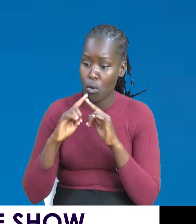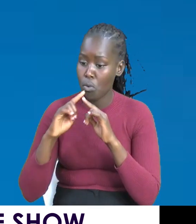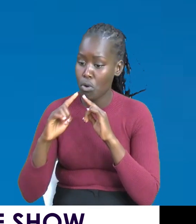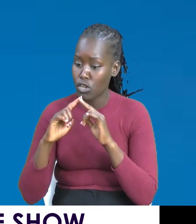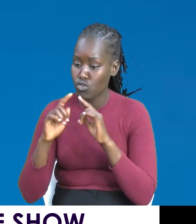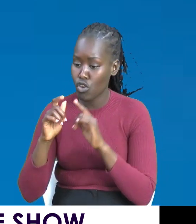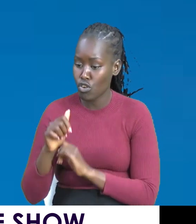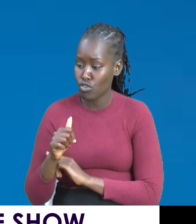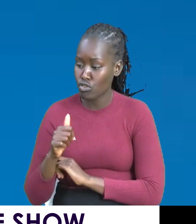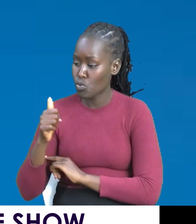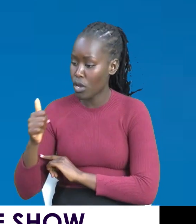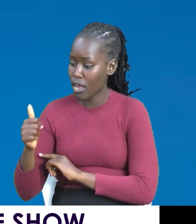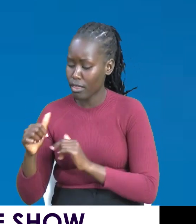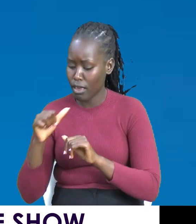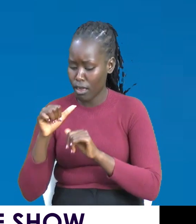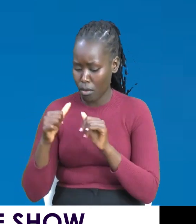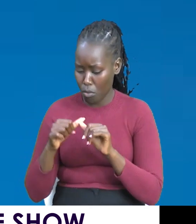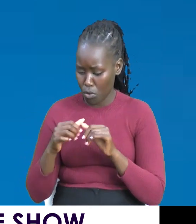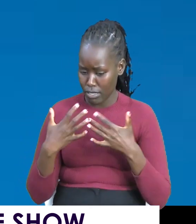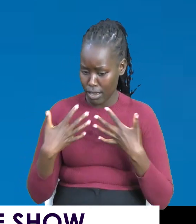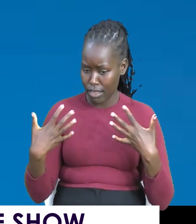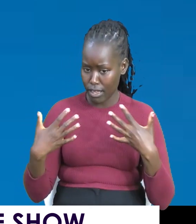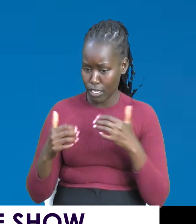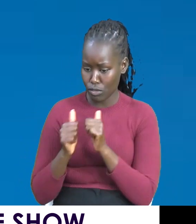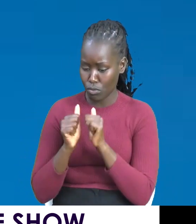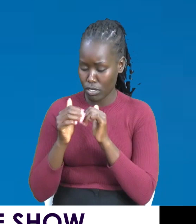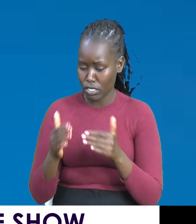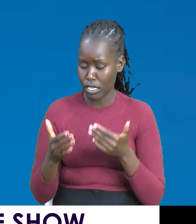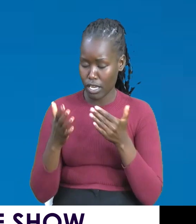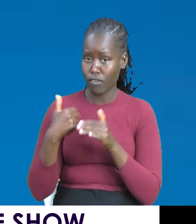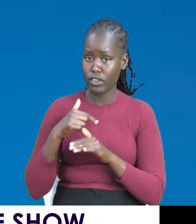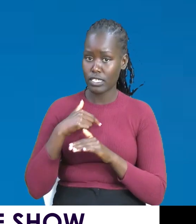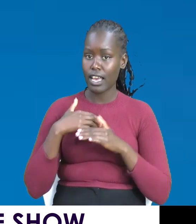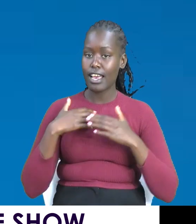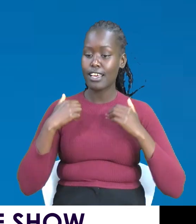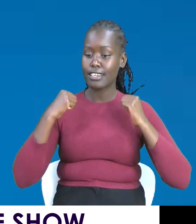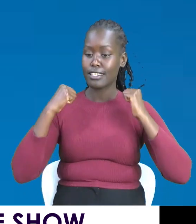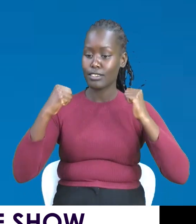each other about things that give us strength and energy.